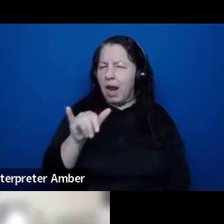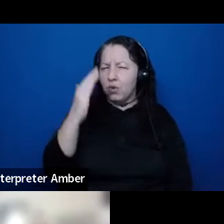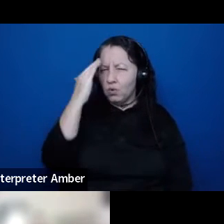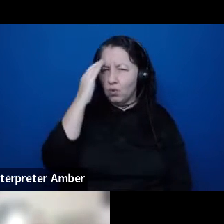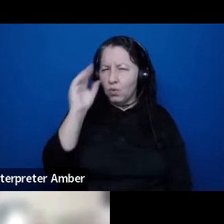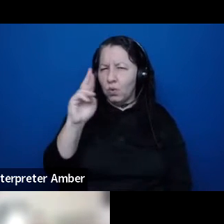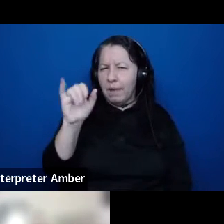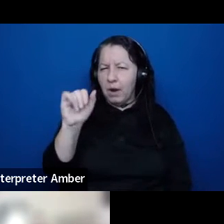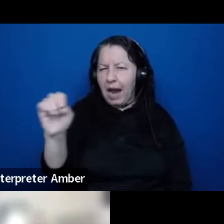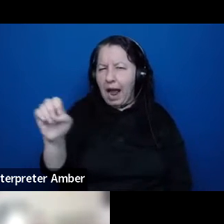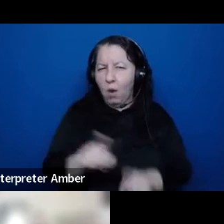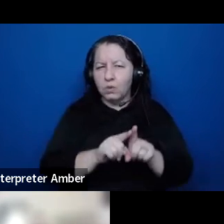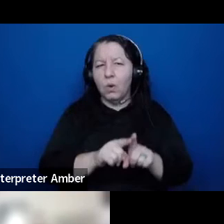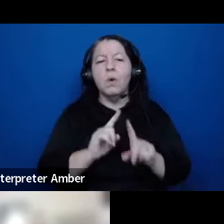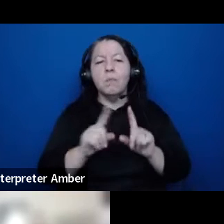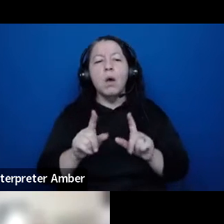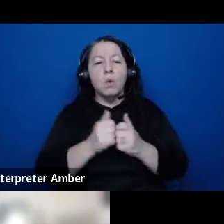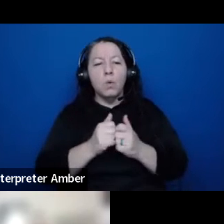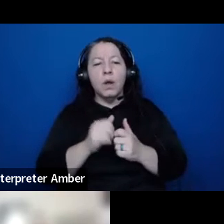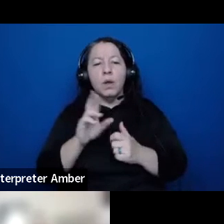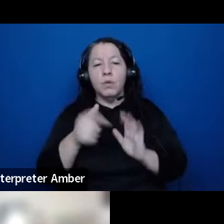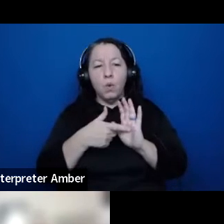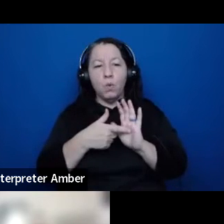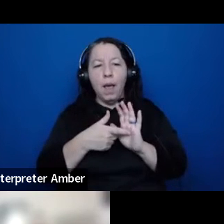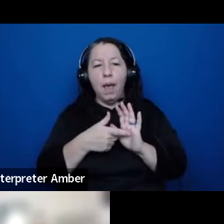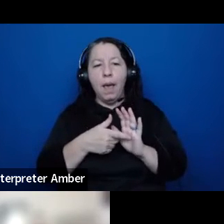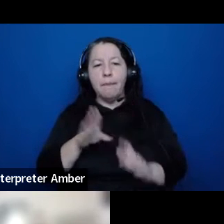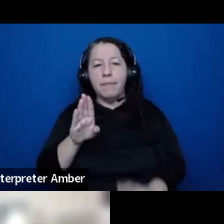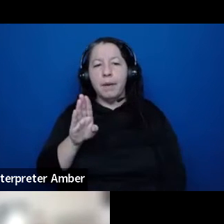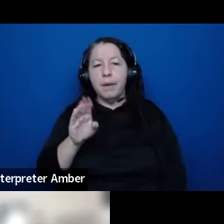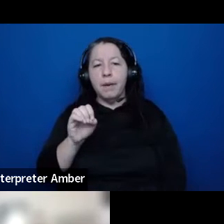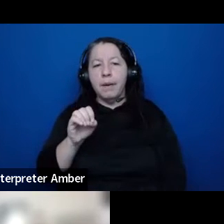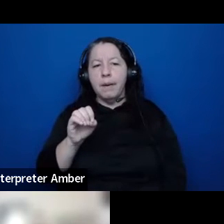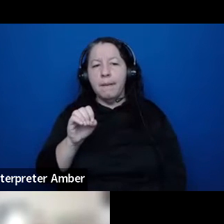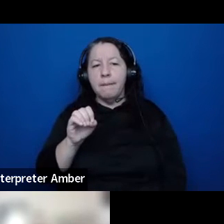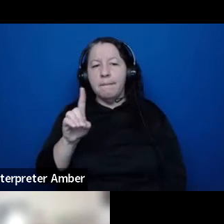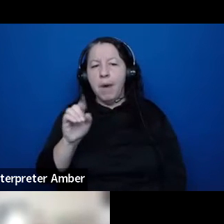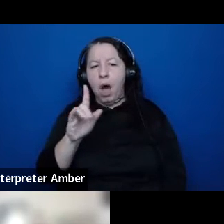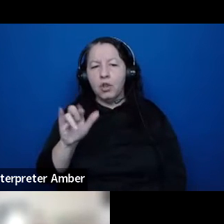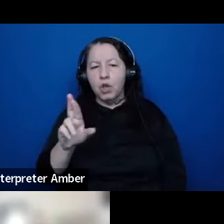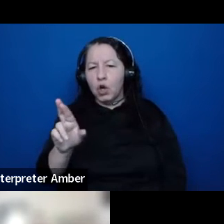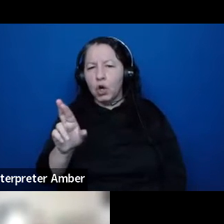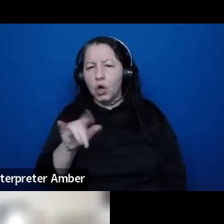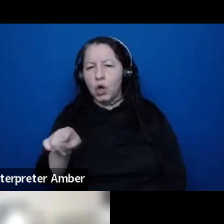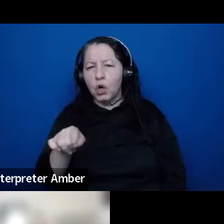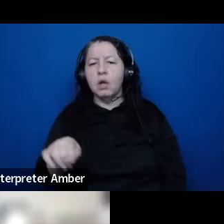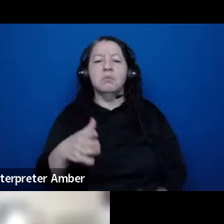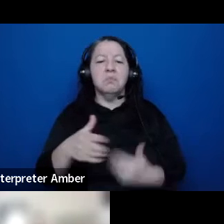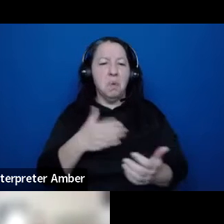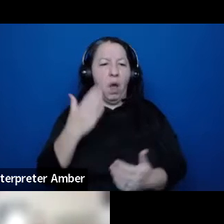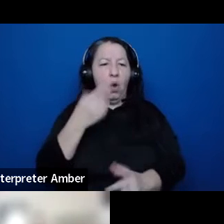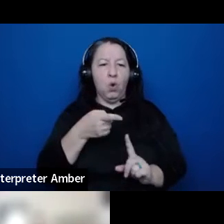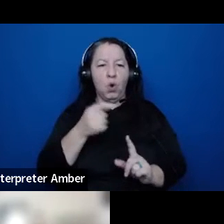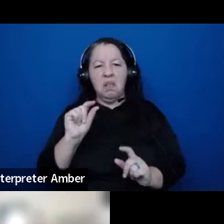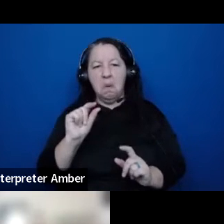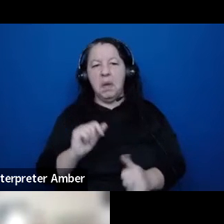with Representative Bodler. So I do know her a little bit. So that's a good, I